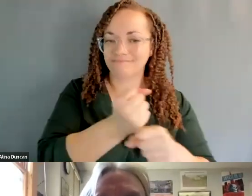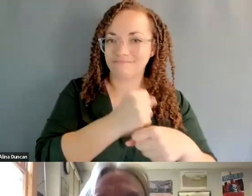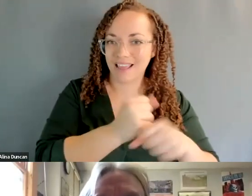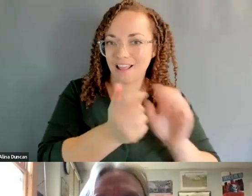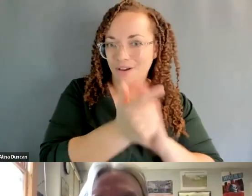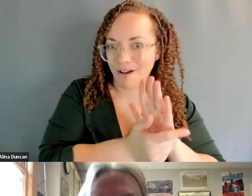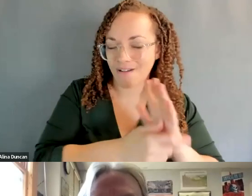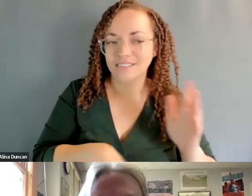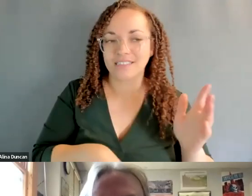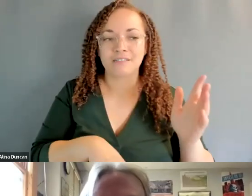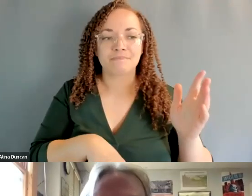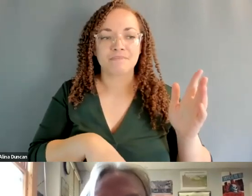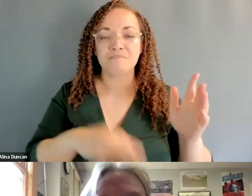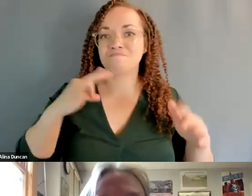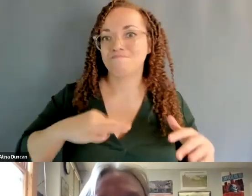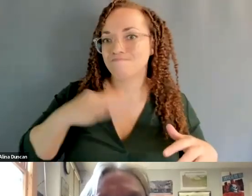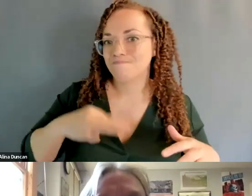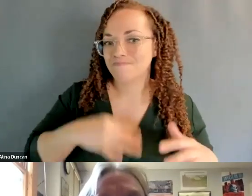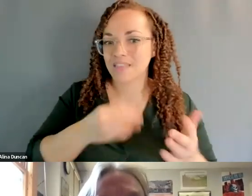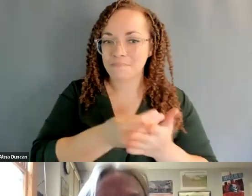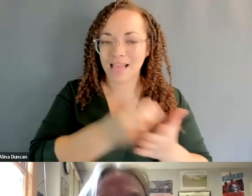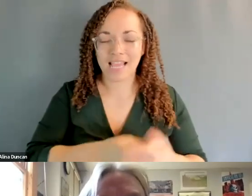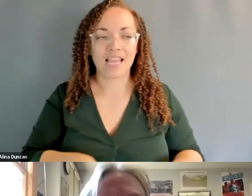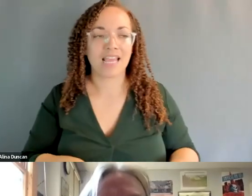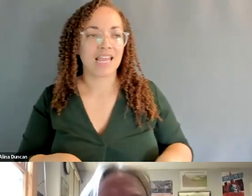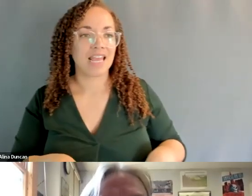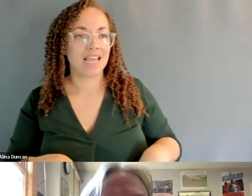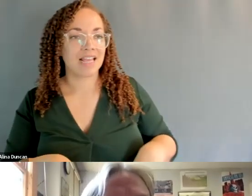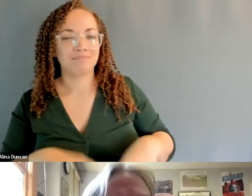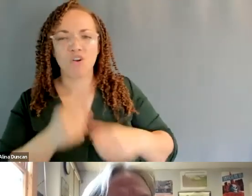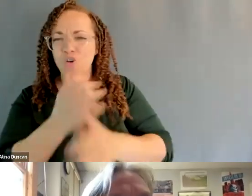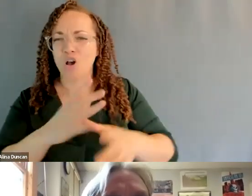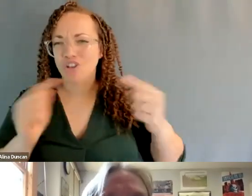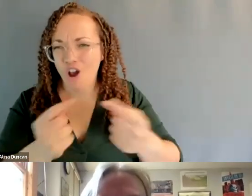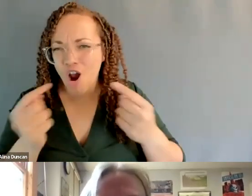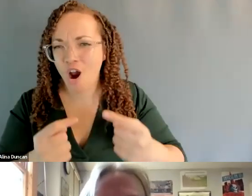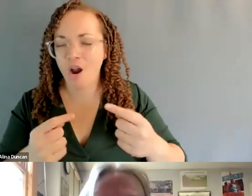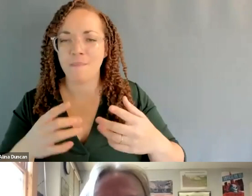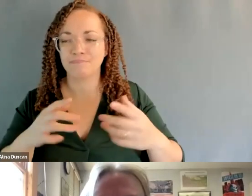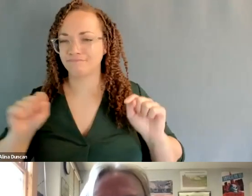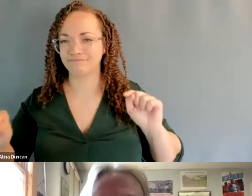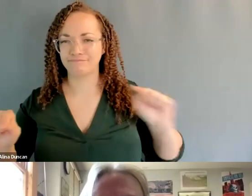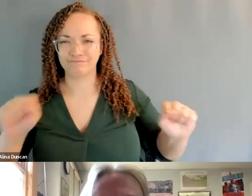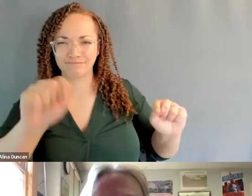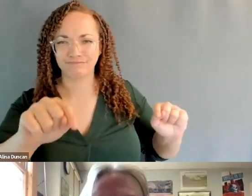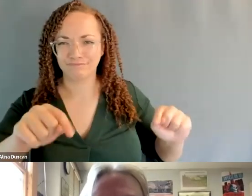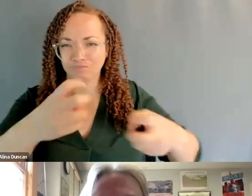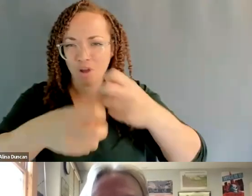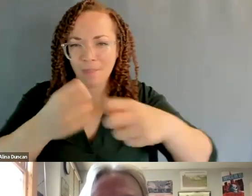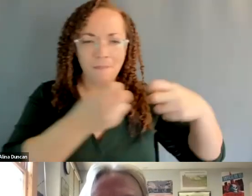harmed by anti-harm reduction laws in Tennessee, right? It's all the same, like, underlying logic, criminalization and